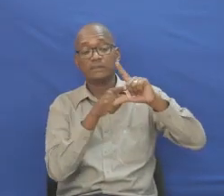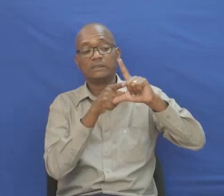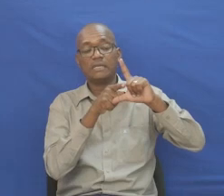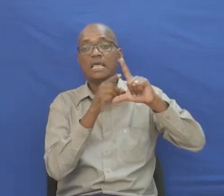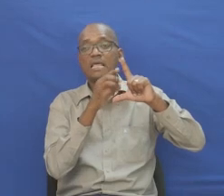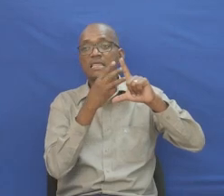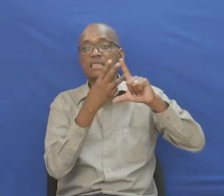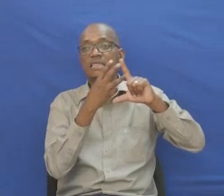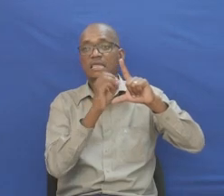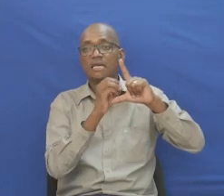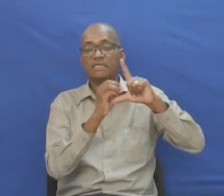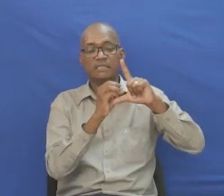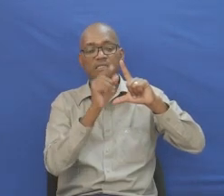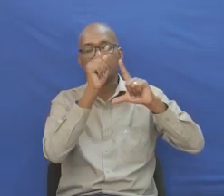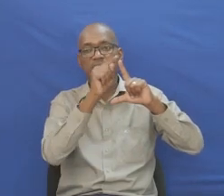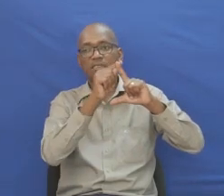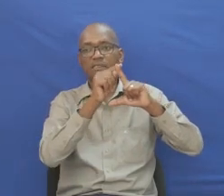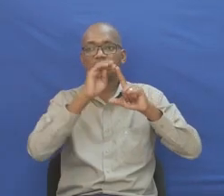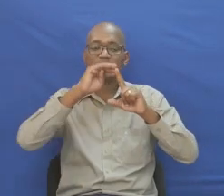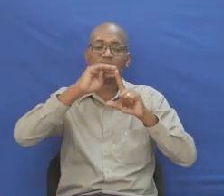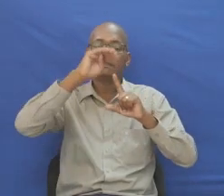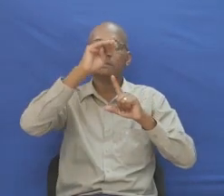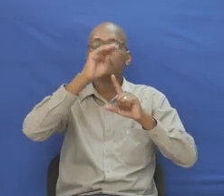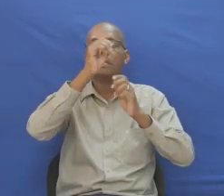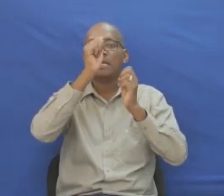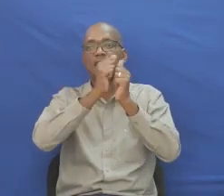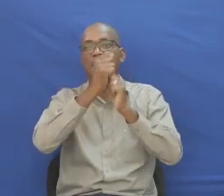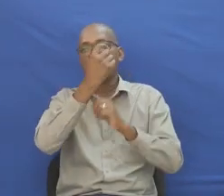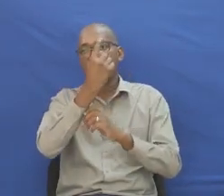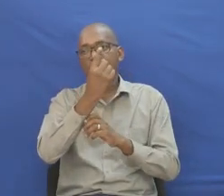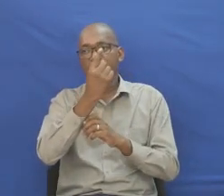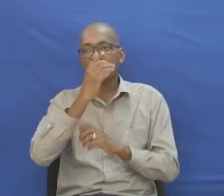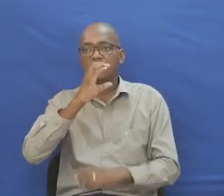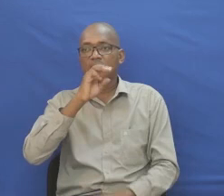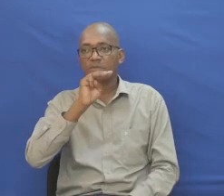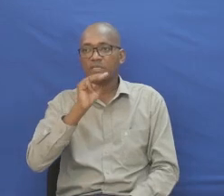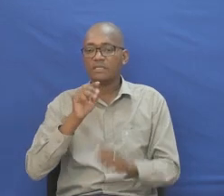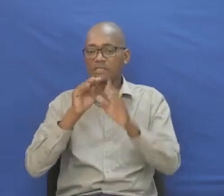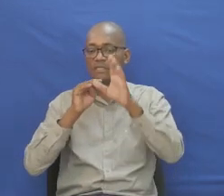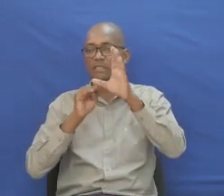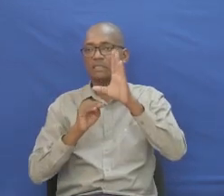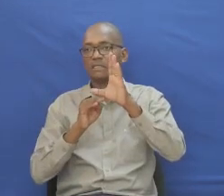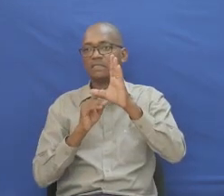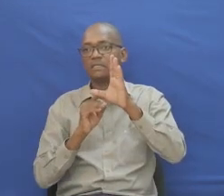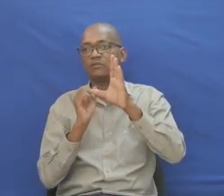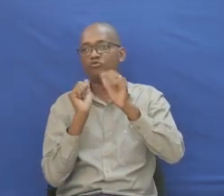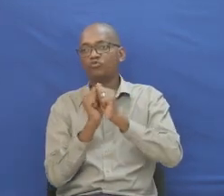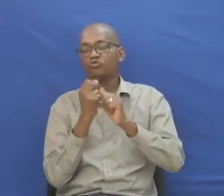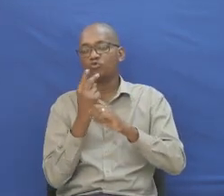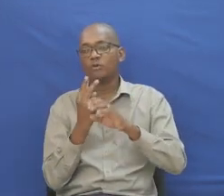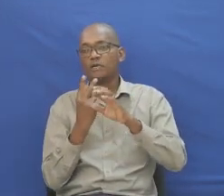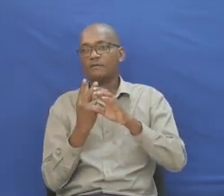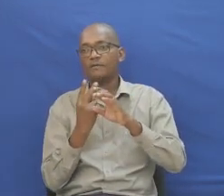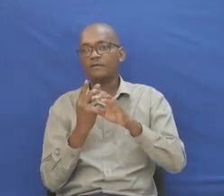it is 11 centimeter, and this one is 12 centimeter. Diagram B, let's say